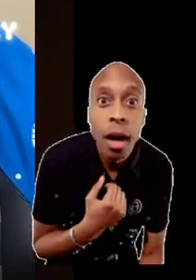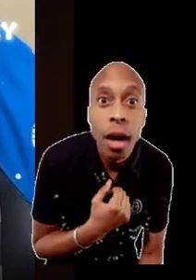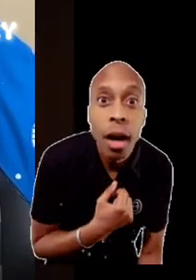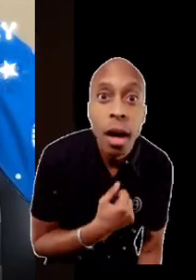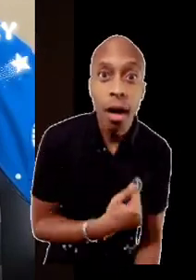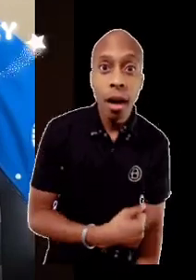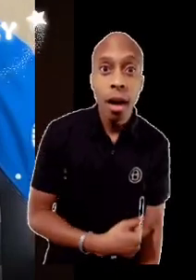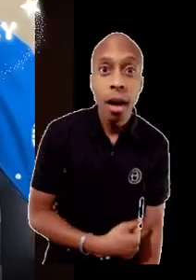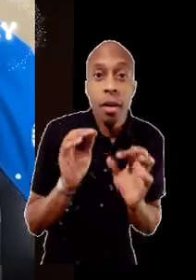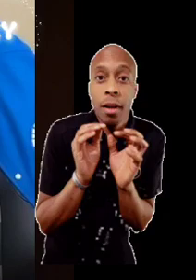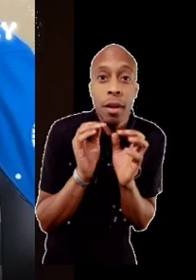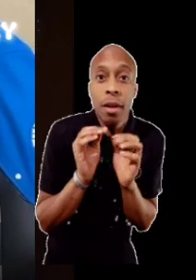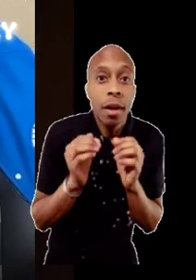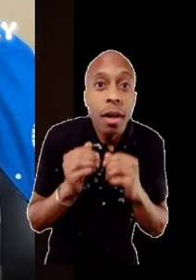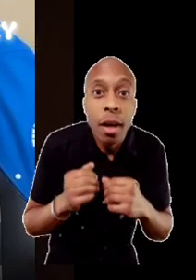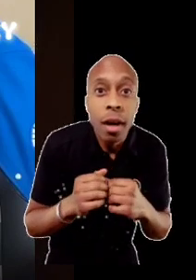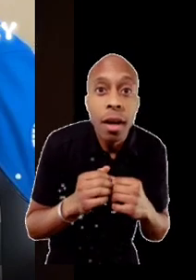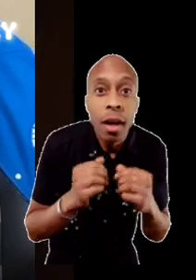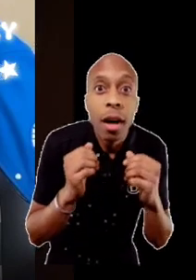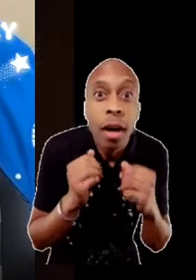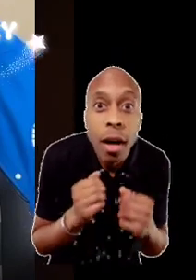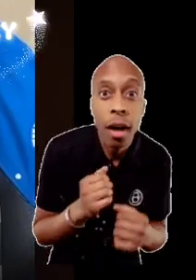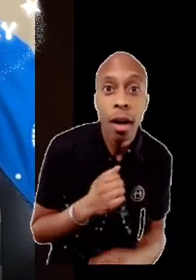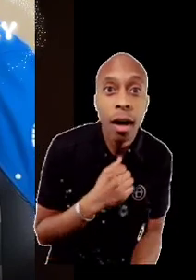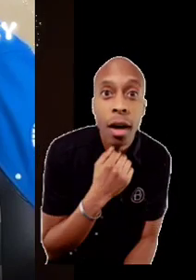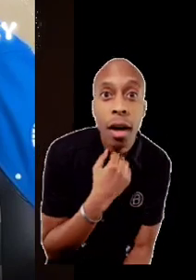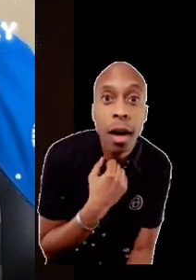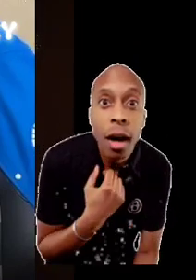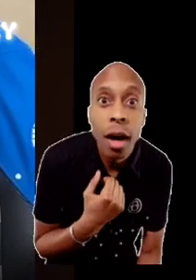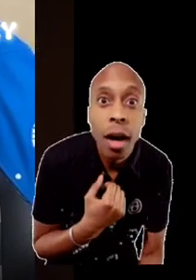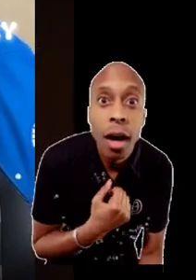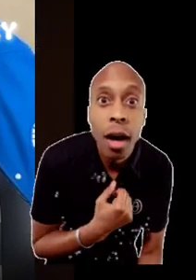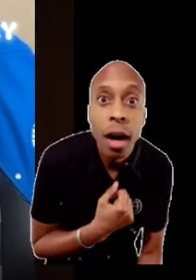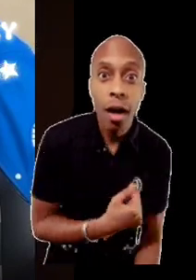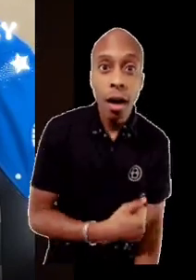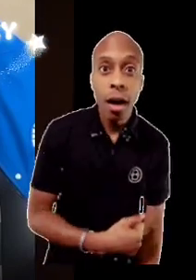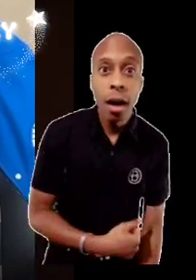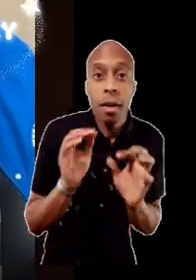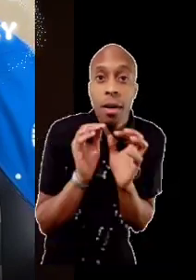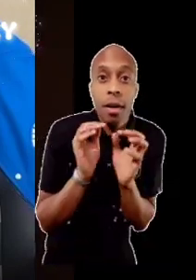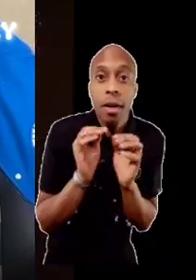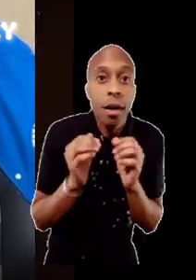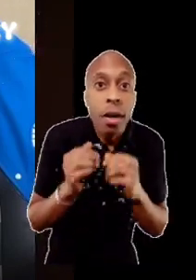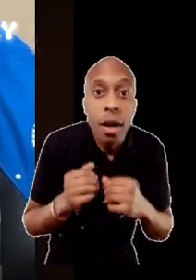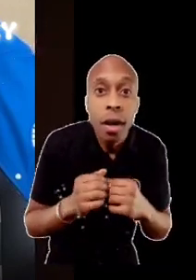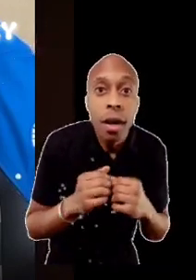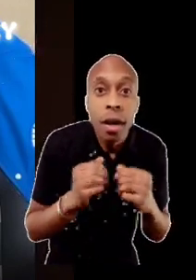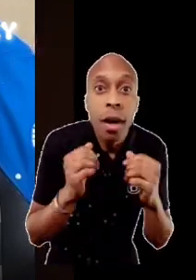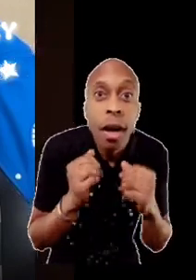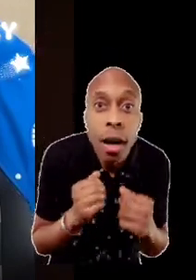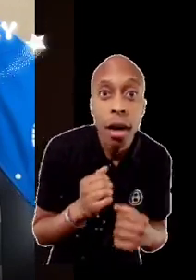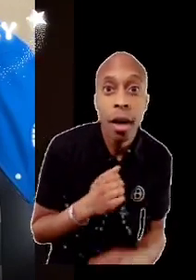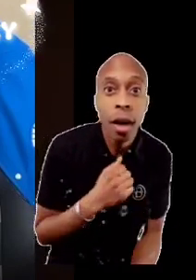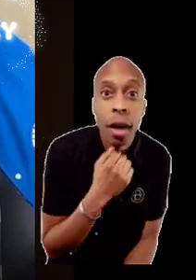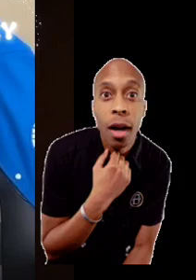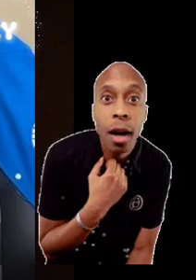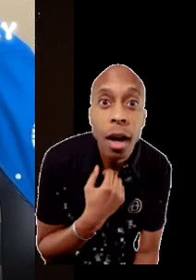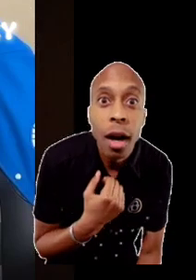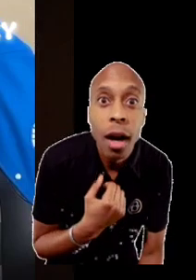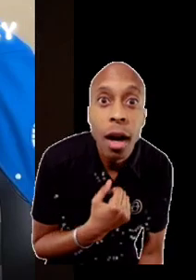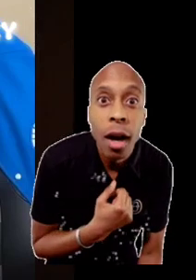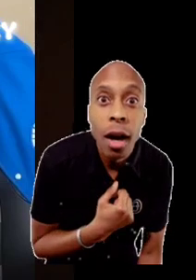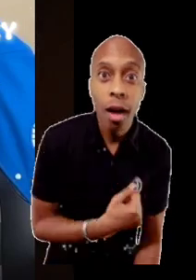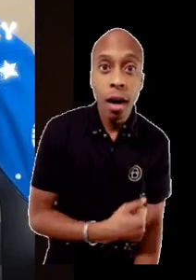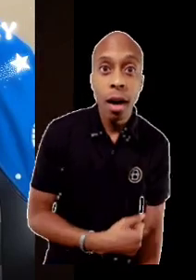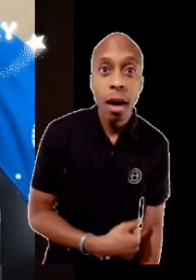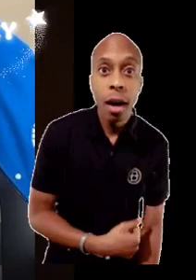destroy himself. I sound when I talk to him back, work out. And I never see the devil come send him to come work out for my name. And